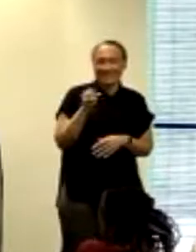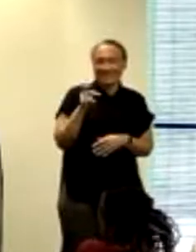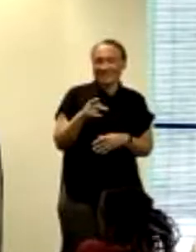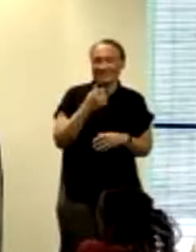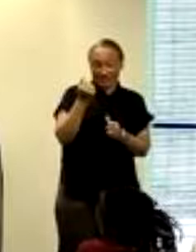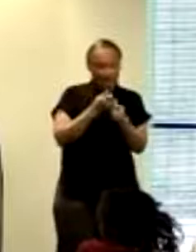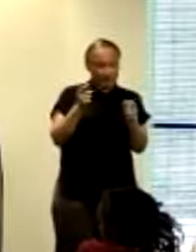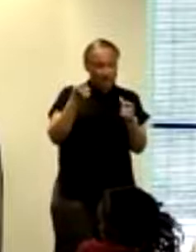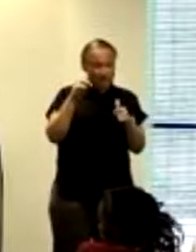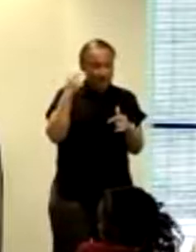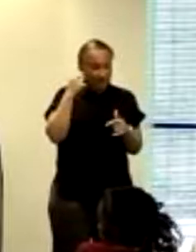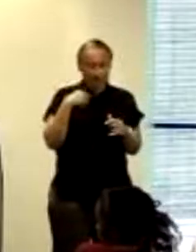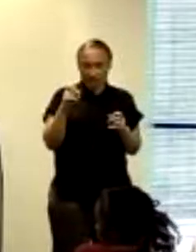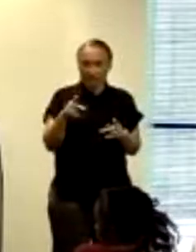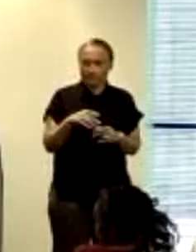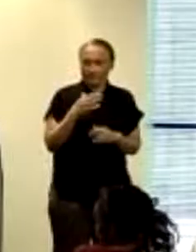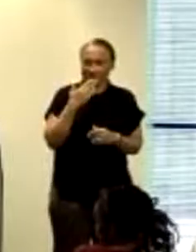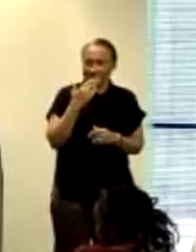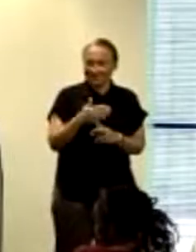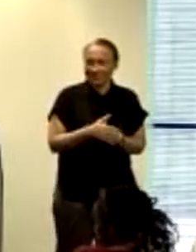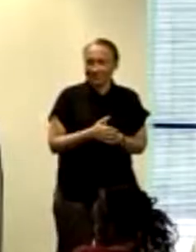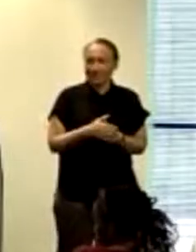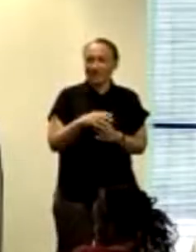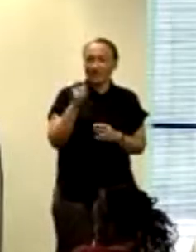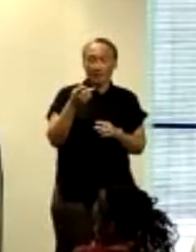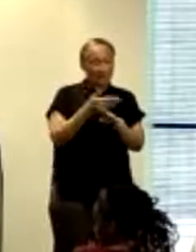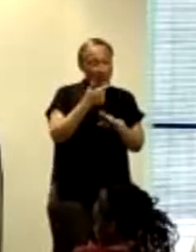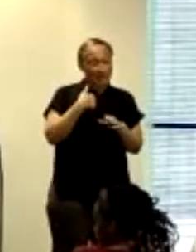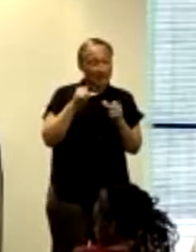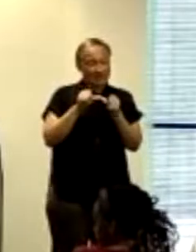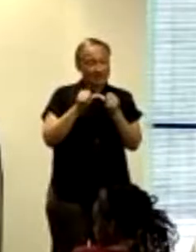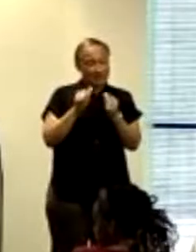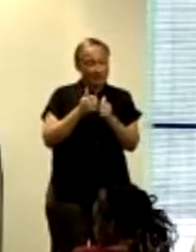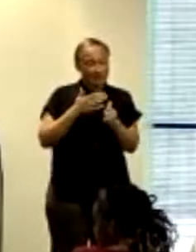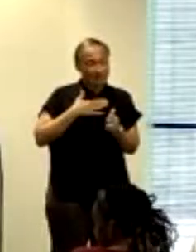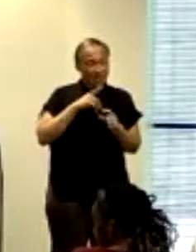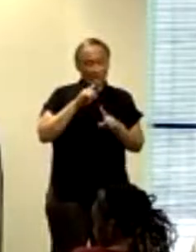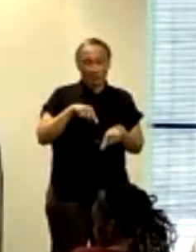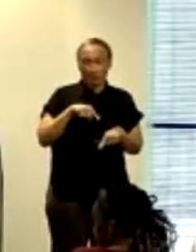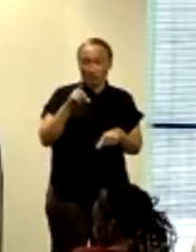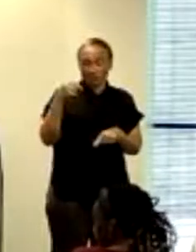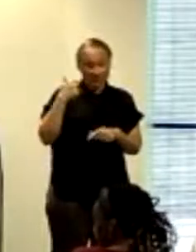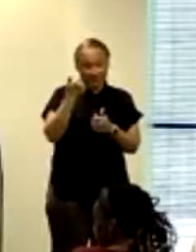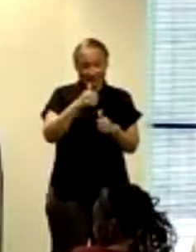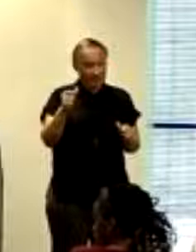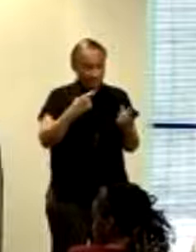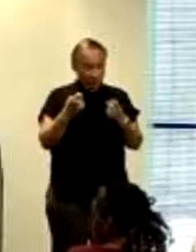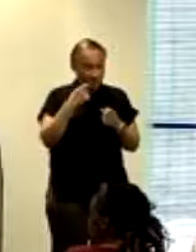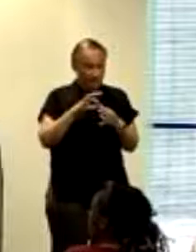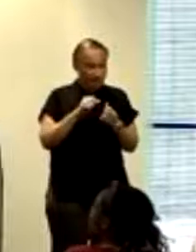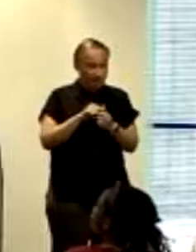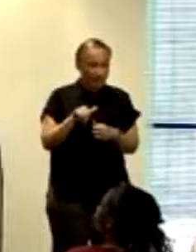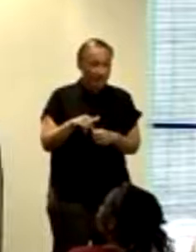So everybody can still hear me. Yeah. Okay. Before I continue with my report, do we have any questions